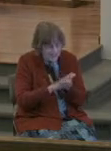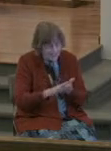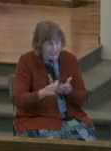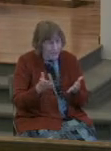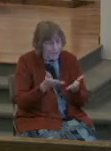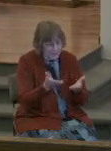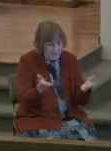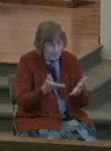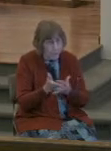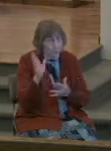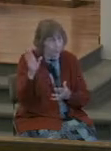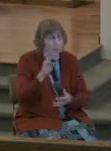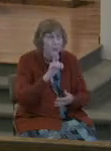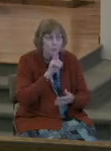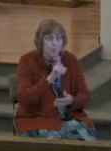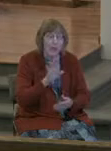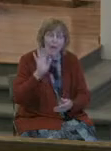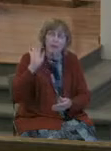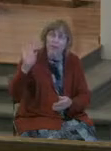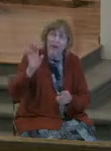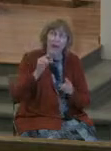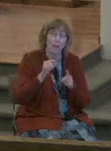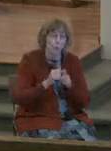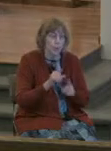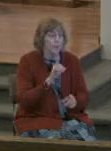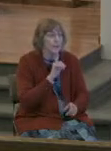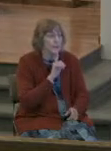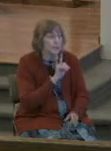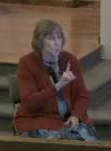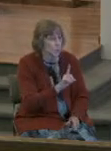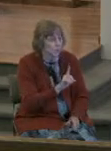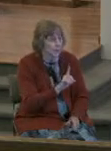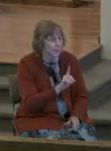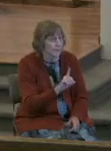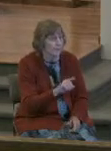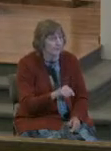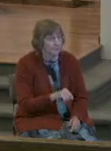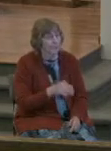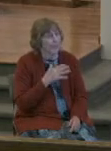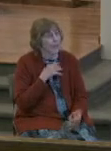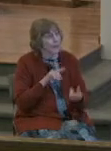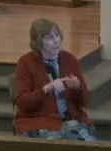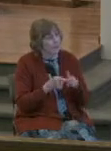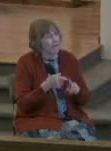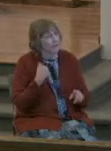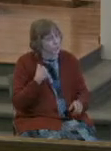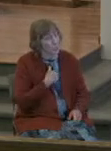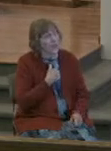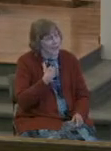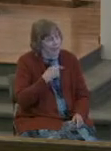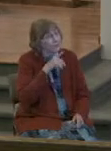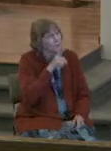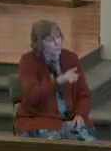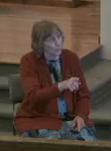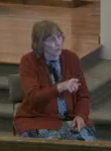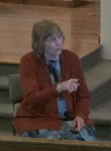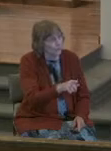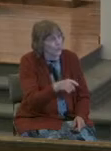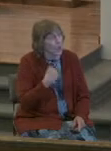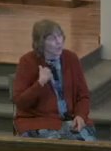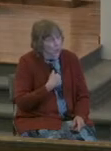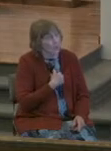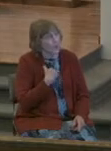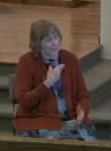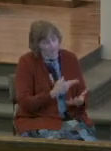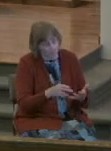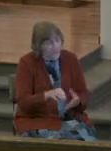truth. Thy word is truth. My friends, we have the truth. We have the